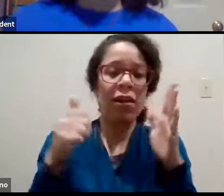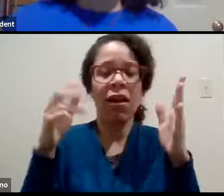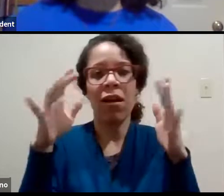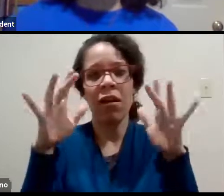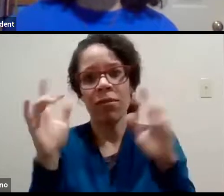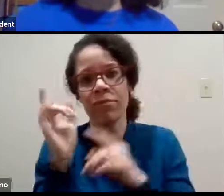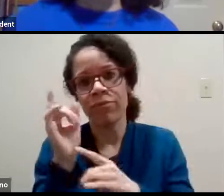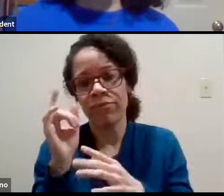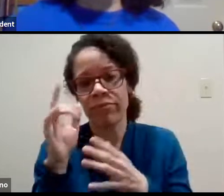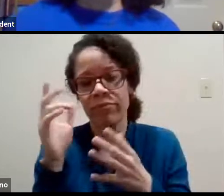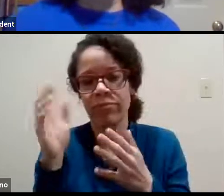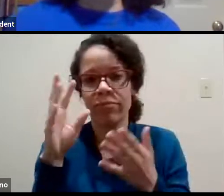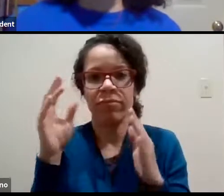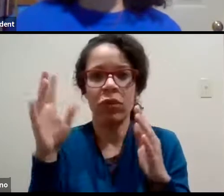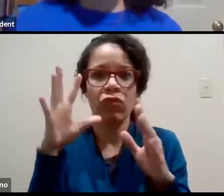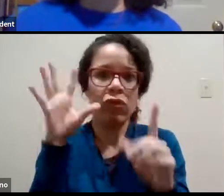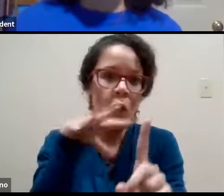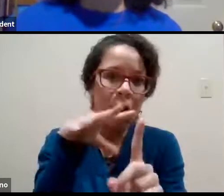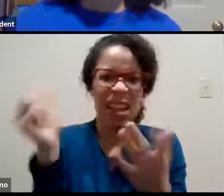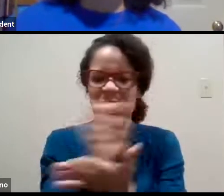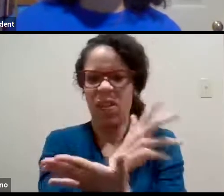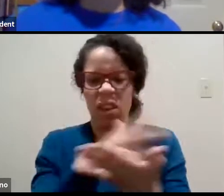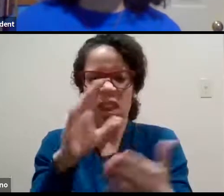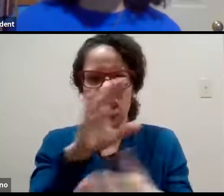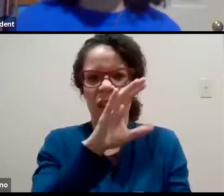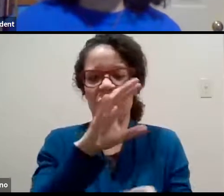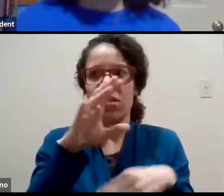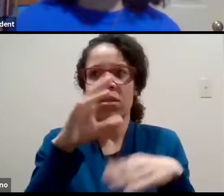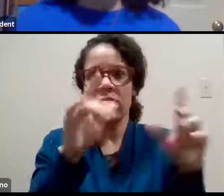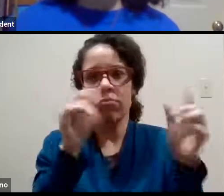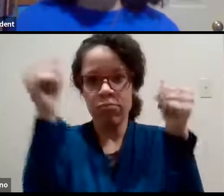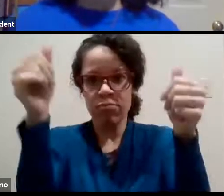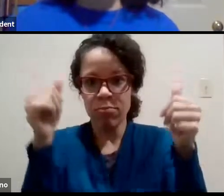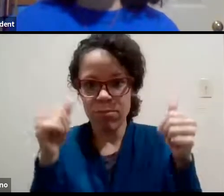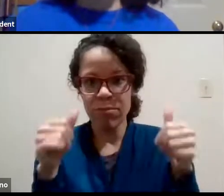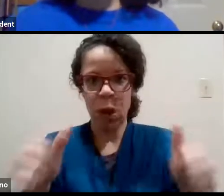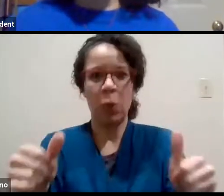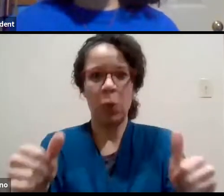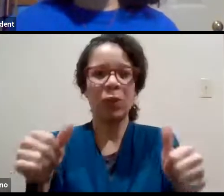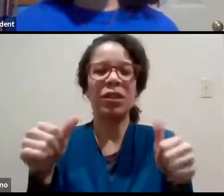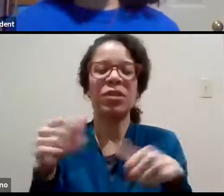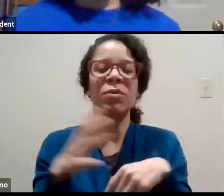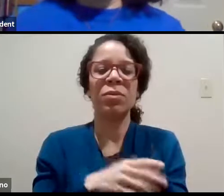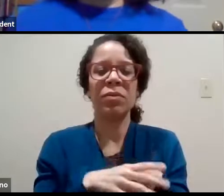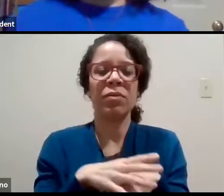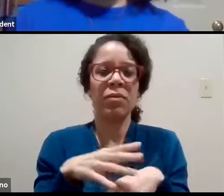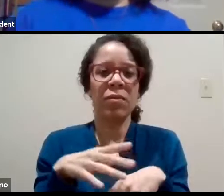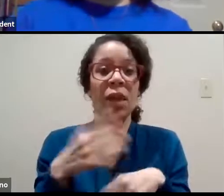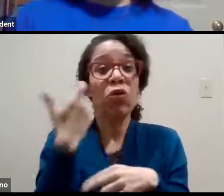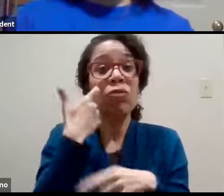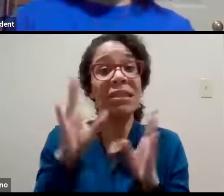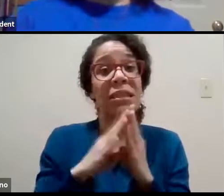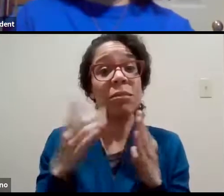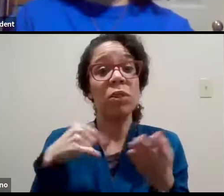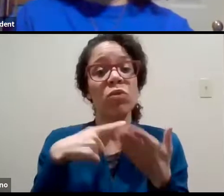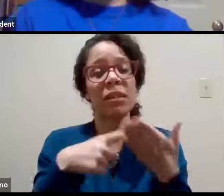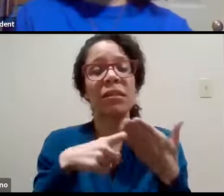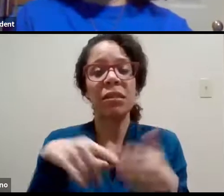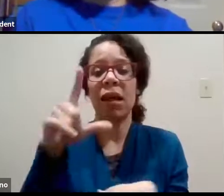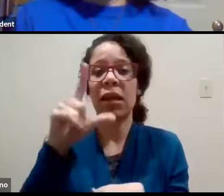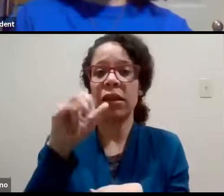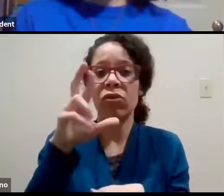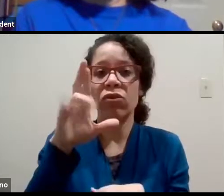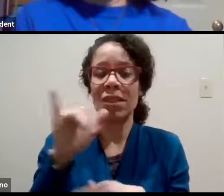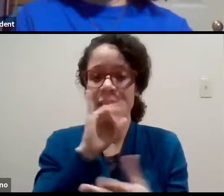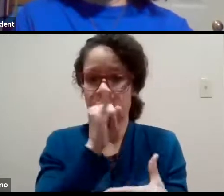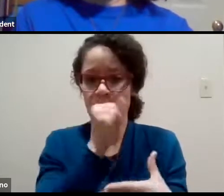because they've all been virtual. So we recorded all those meetings of all past meetings. In recent meetings, we have been studying literacy intervention from